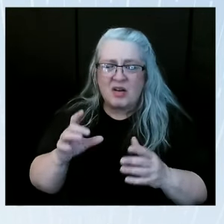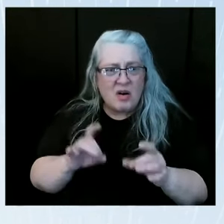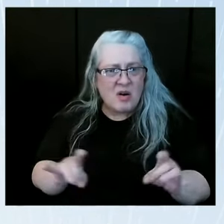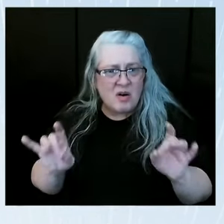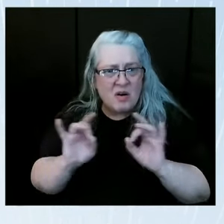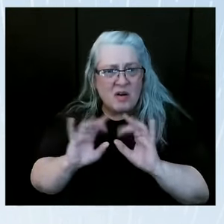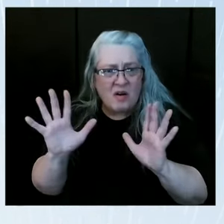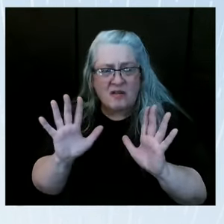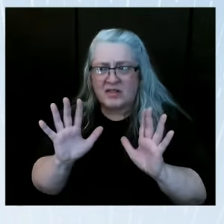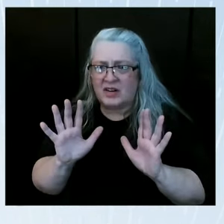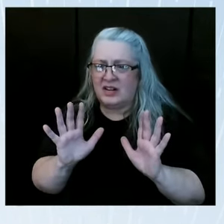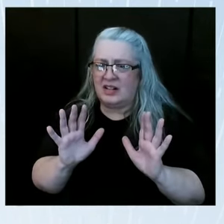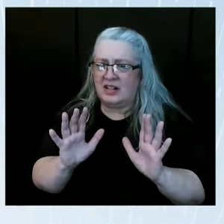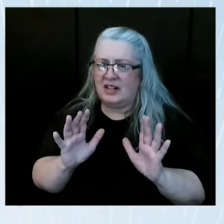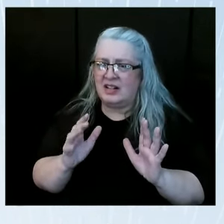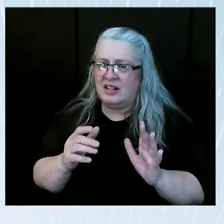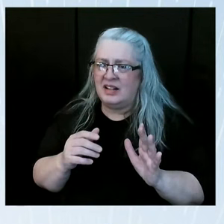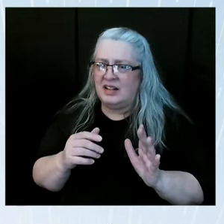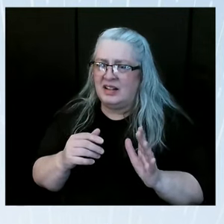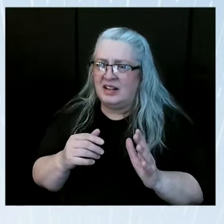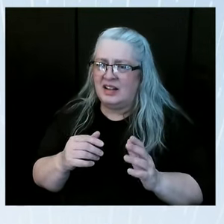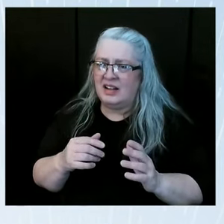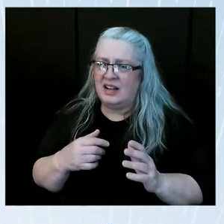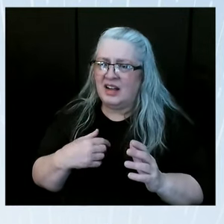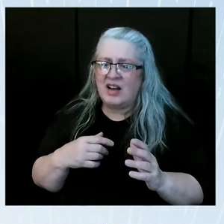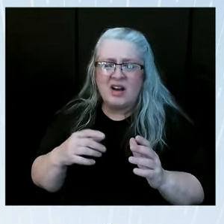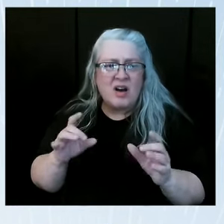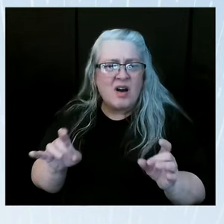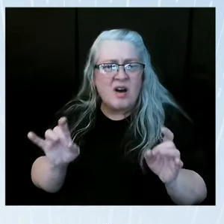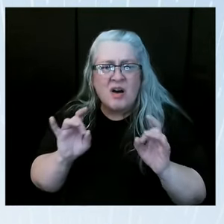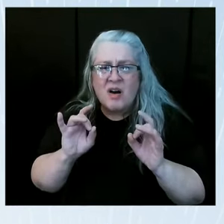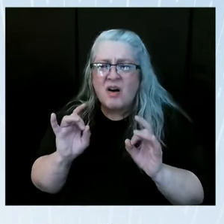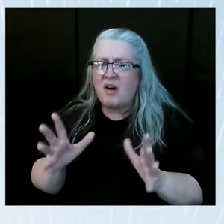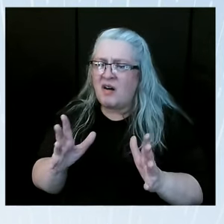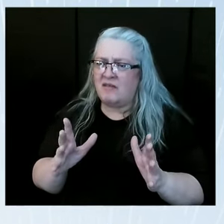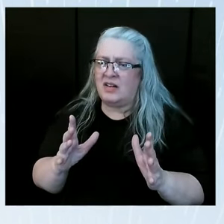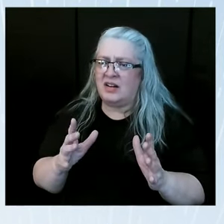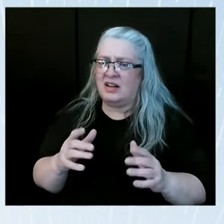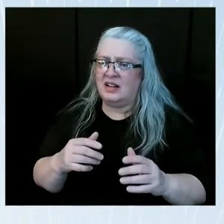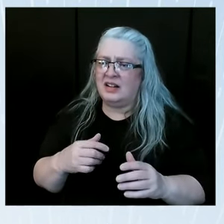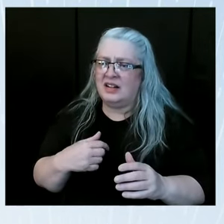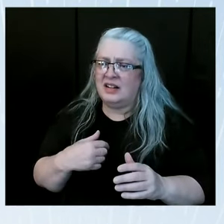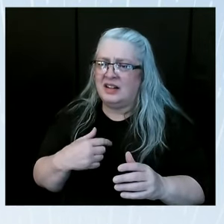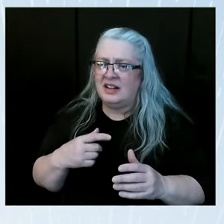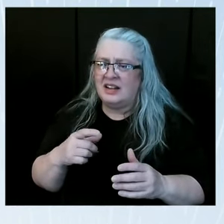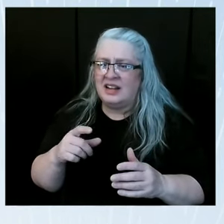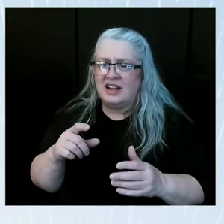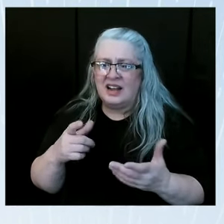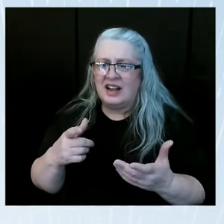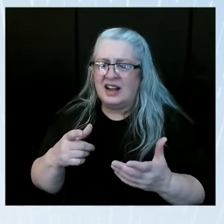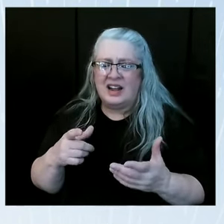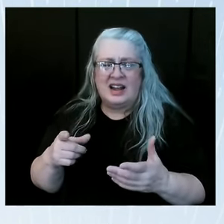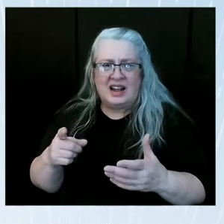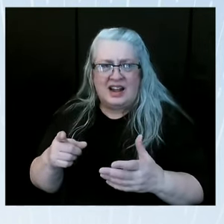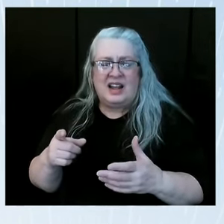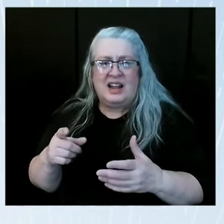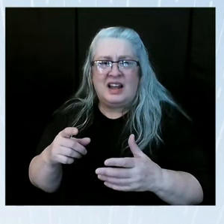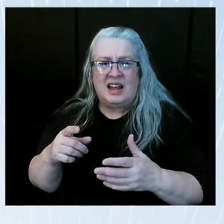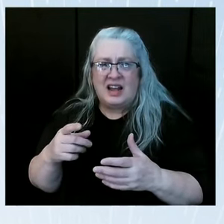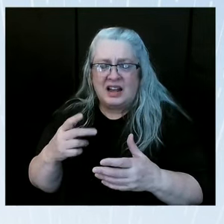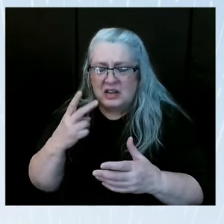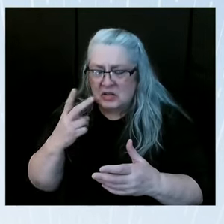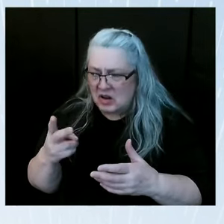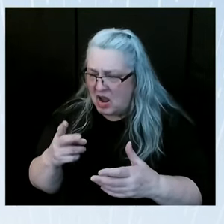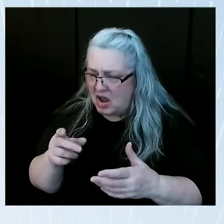decided to take it on himself to do something to prevent human trafficking in his community. He started an organization called Global